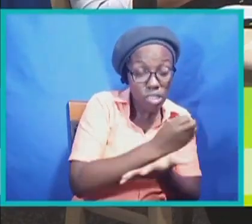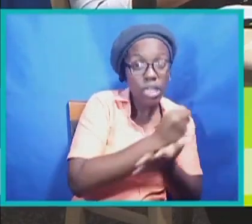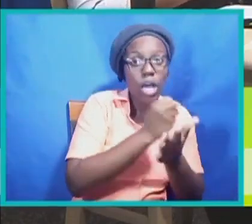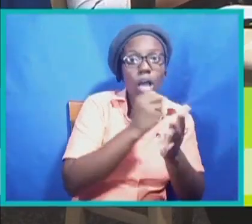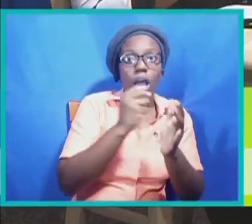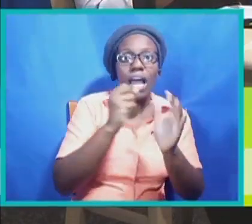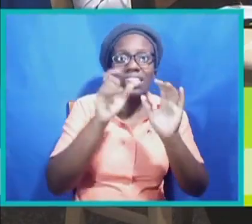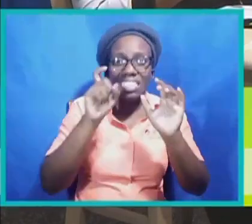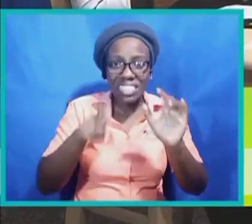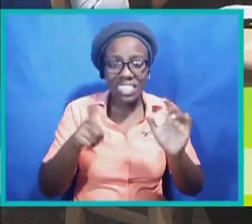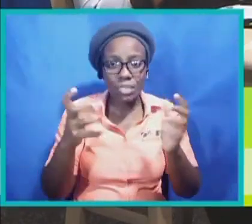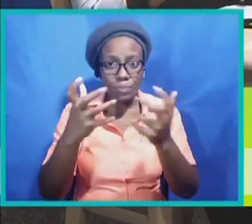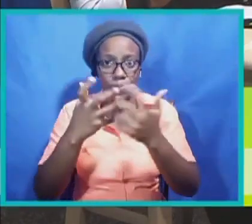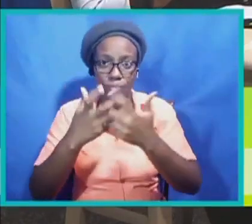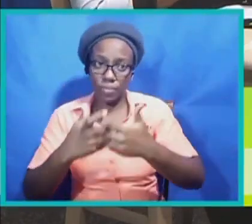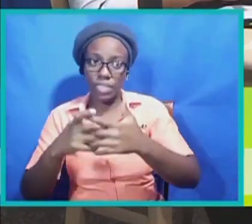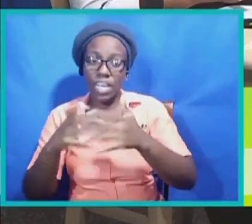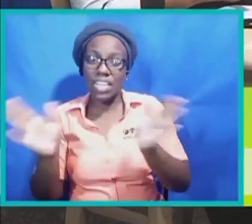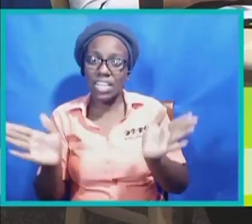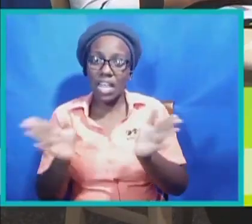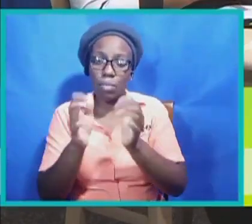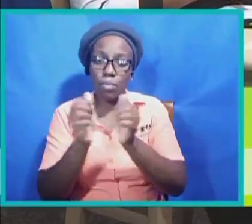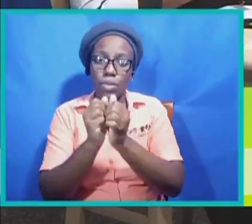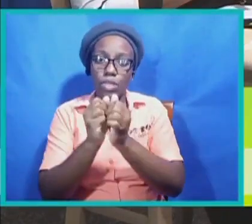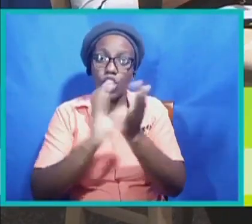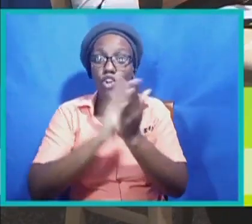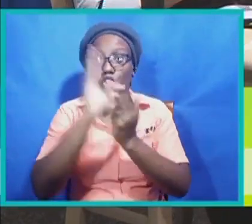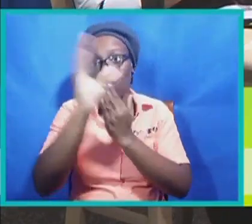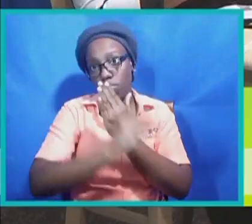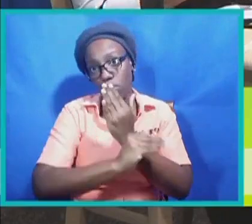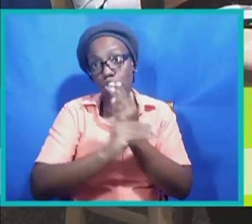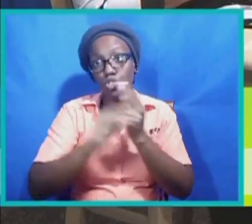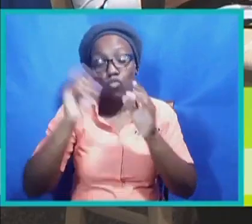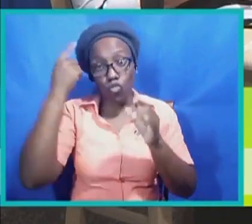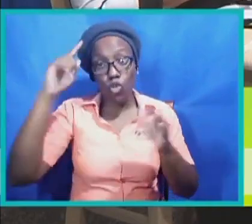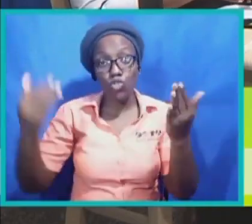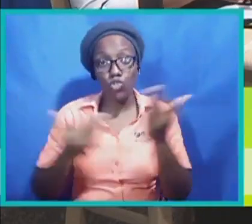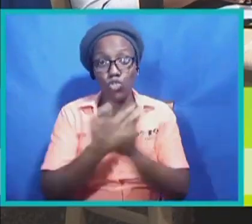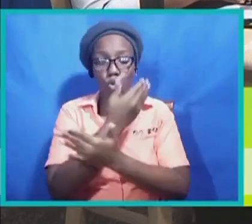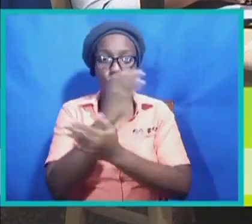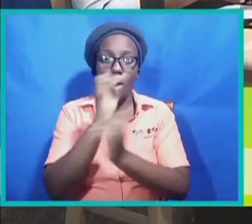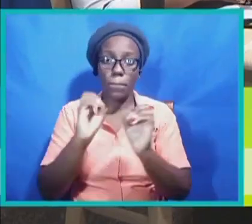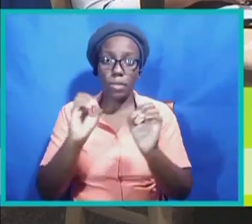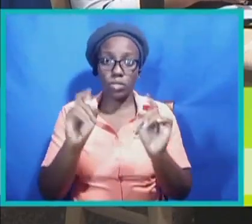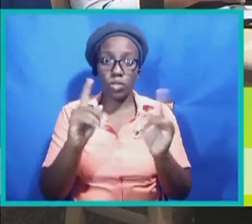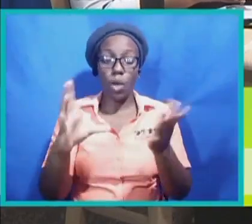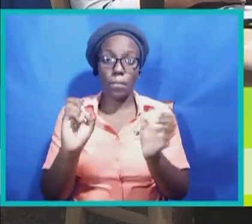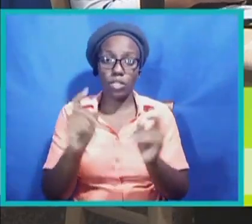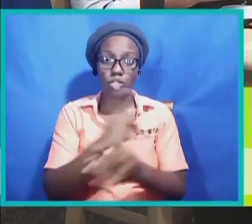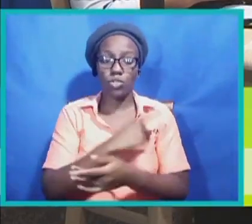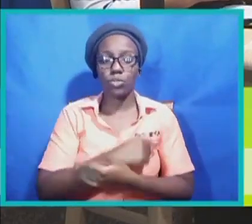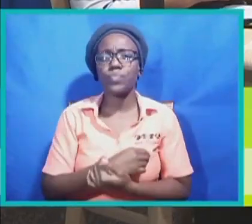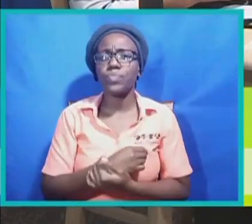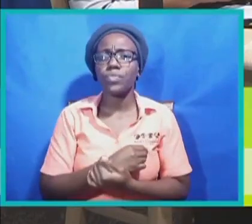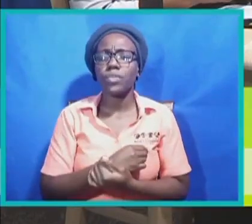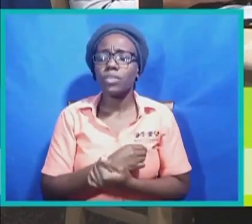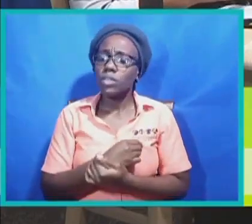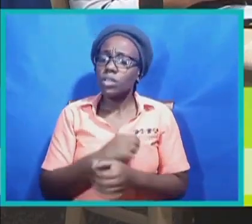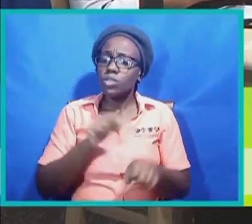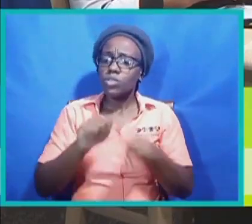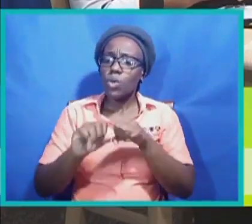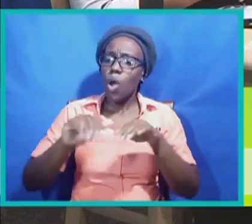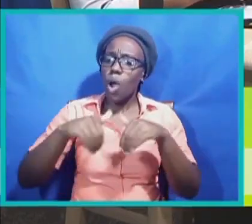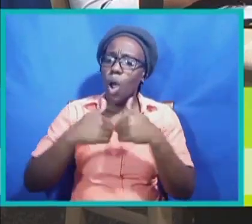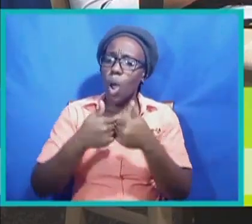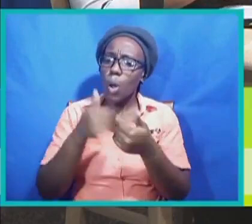align the curriculum with where the new opportunities will arise. But how does that reframing of narrative, reframing of